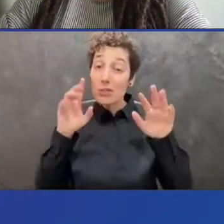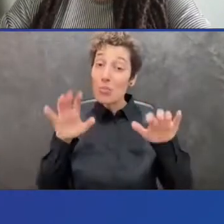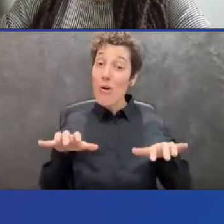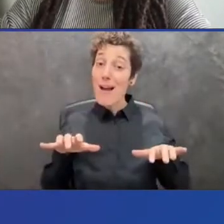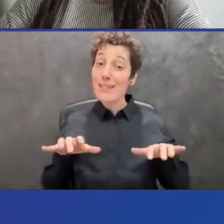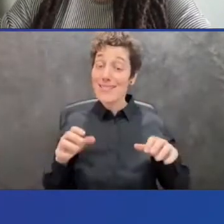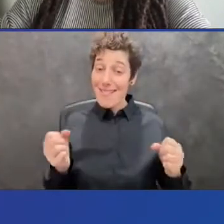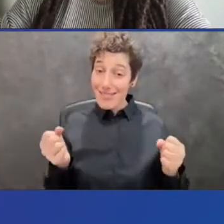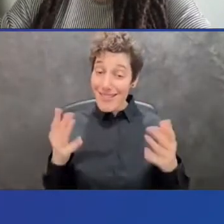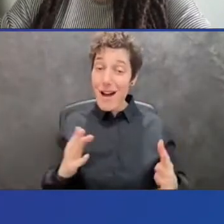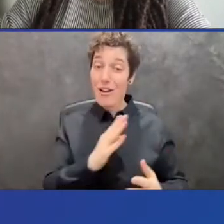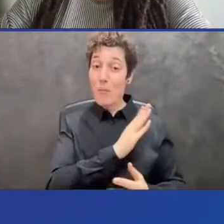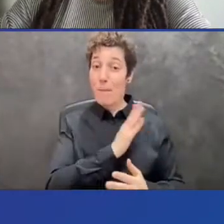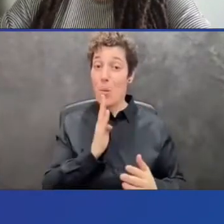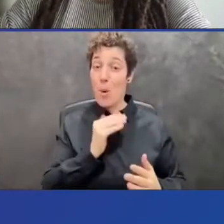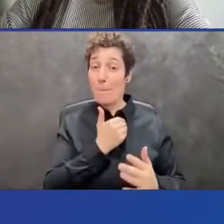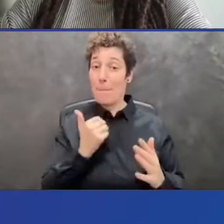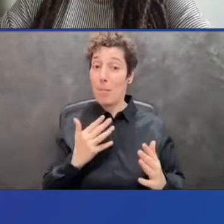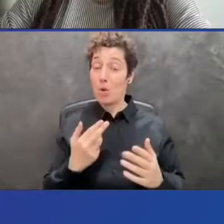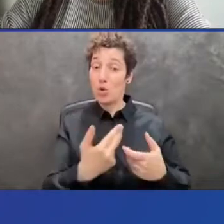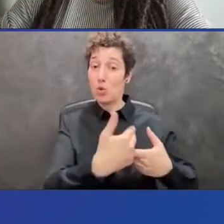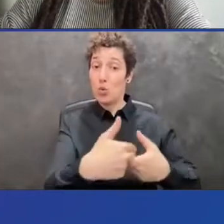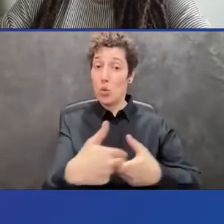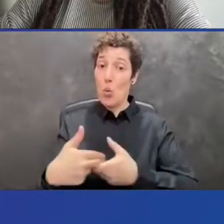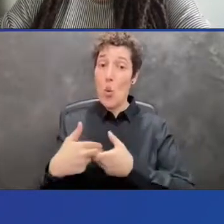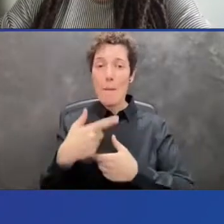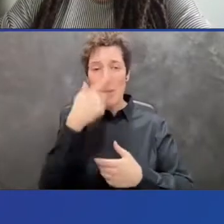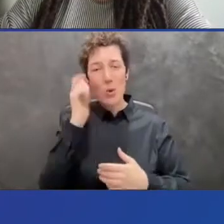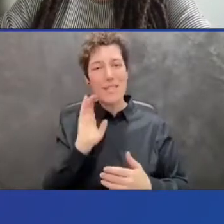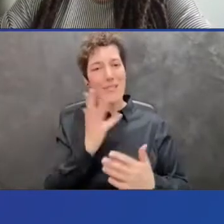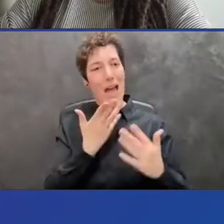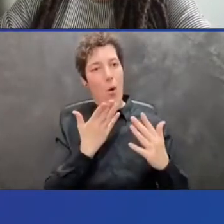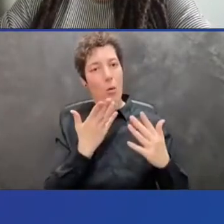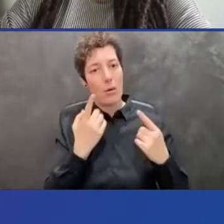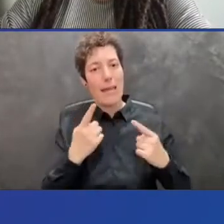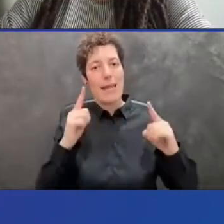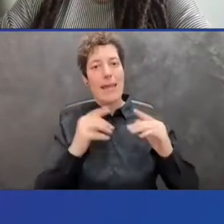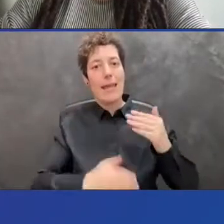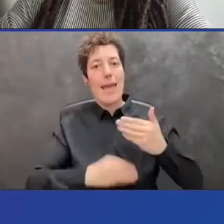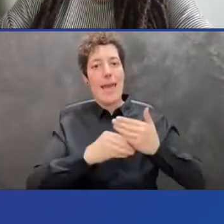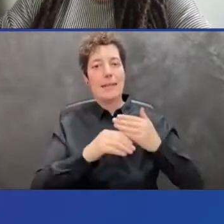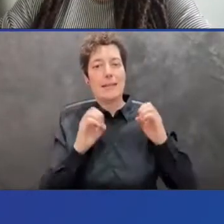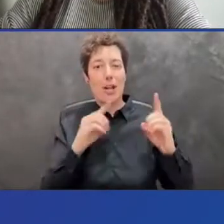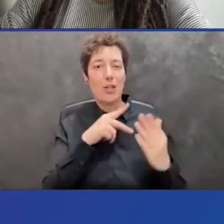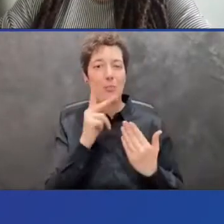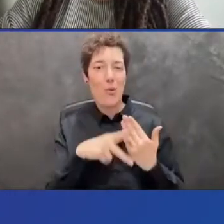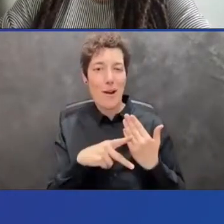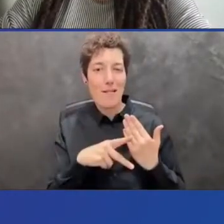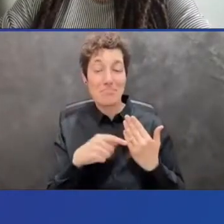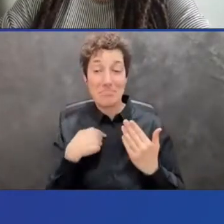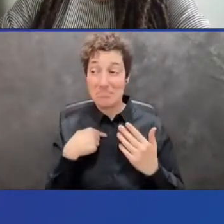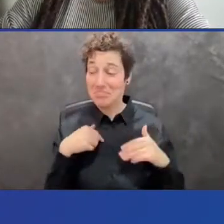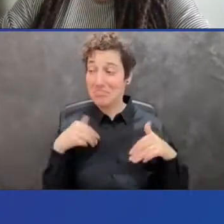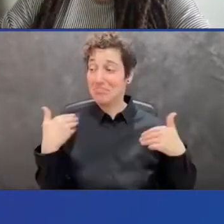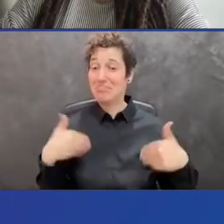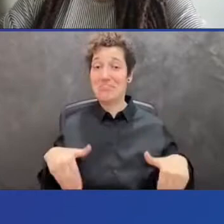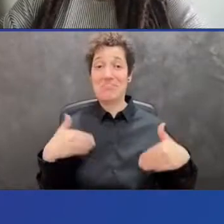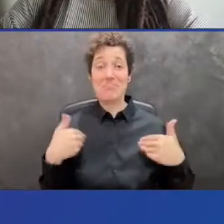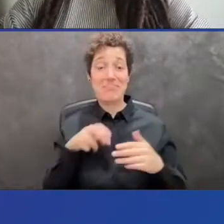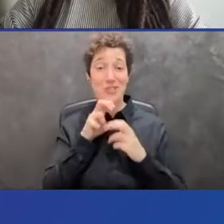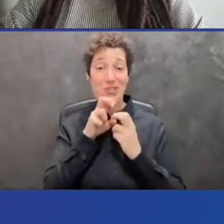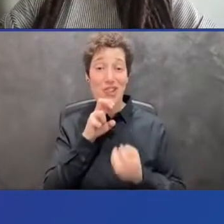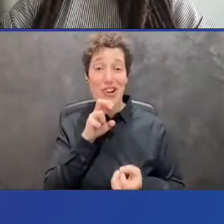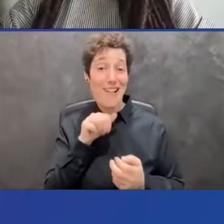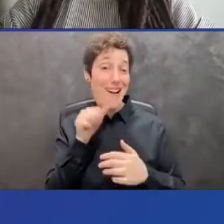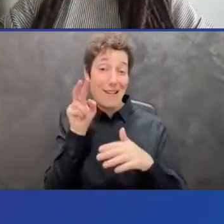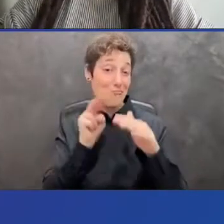because of the enhanced education programs that we were doing. And I was shocked by that. That was not something that I would